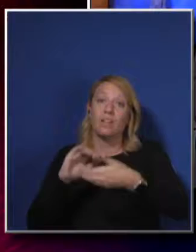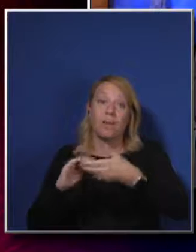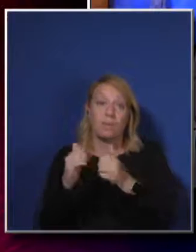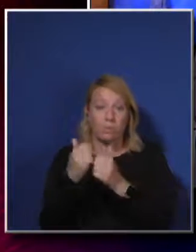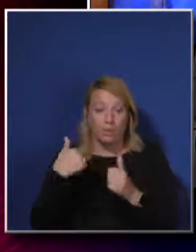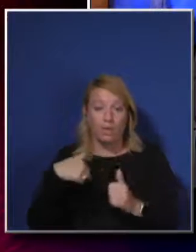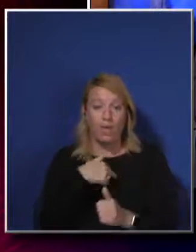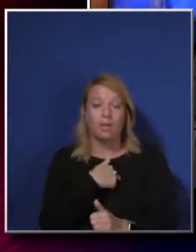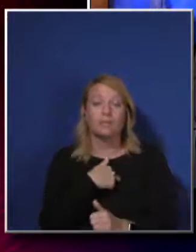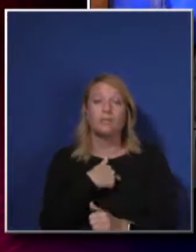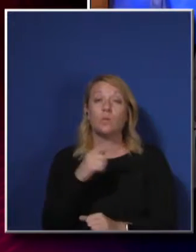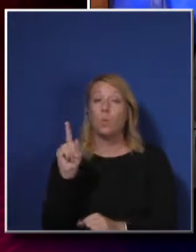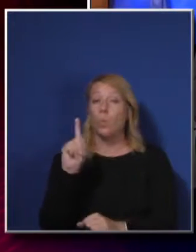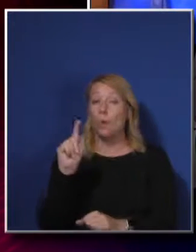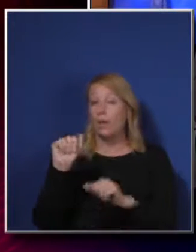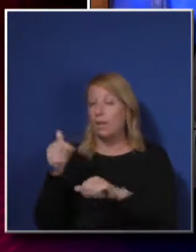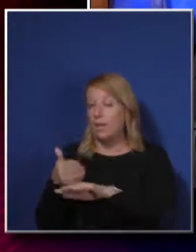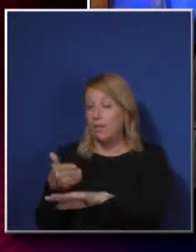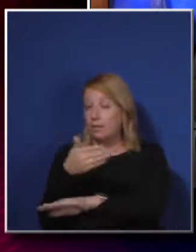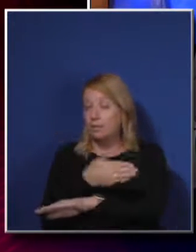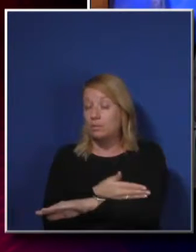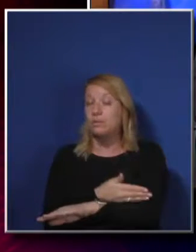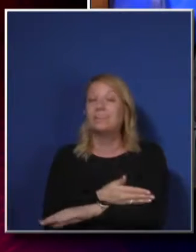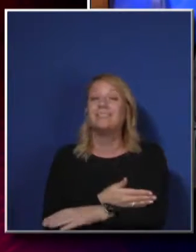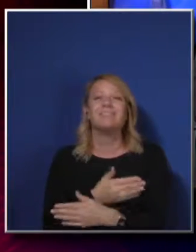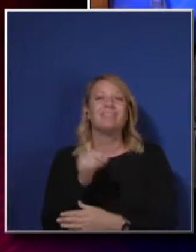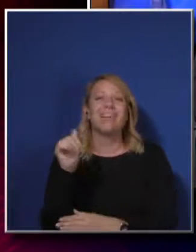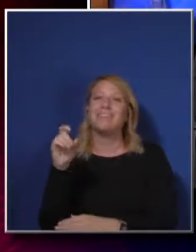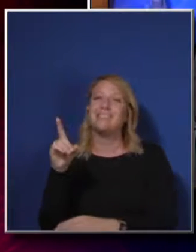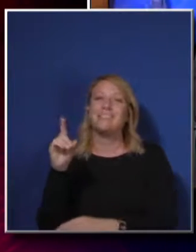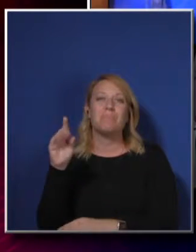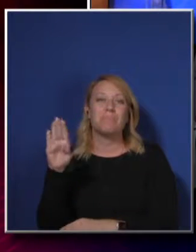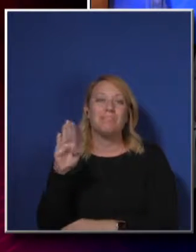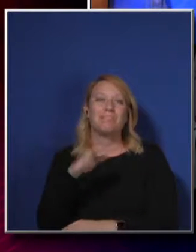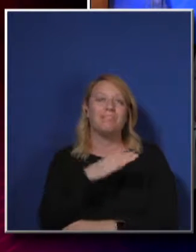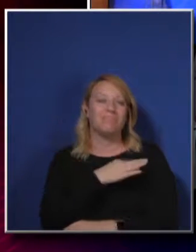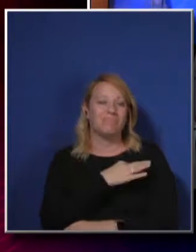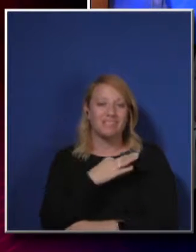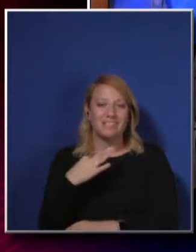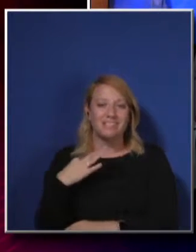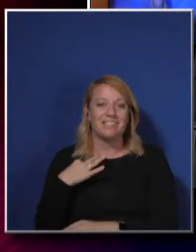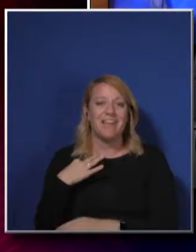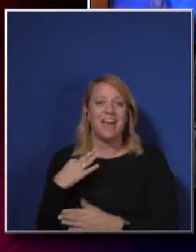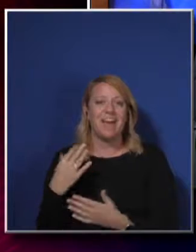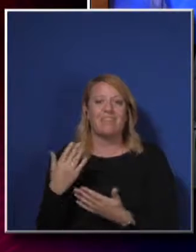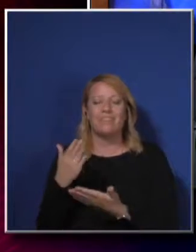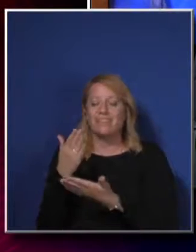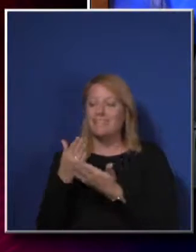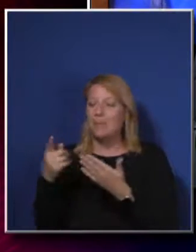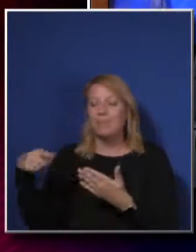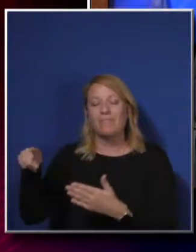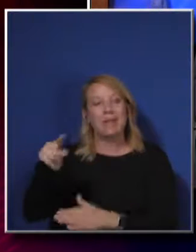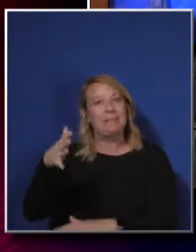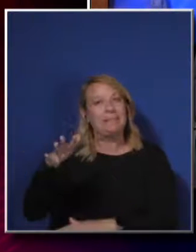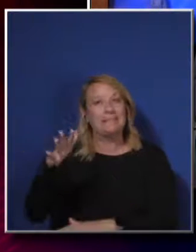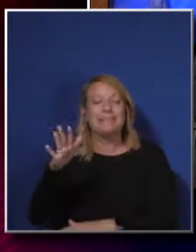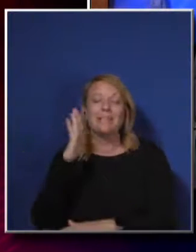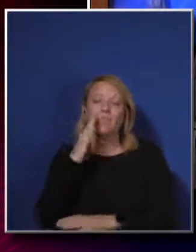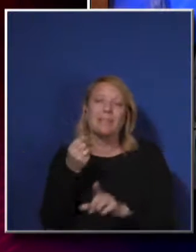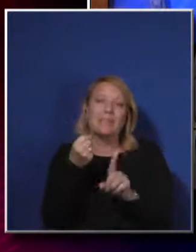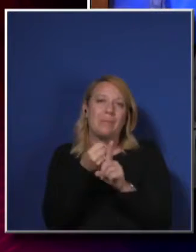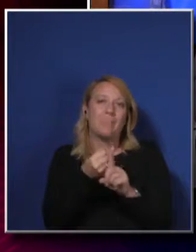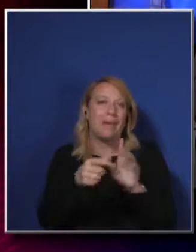grow. The lack of adequate staff from ASDB has negatively impacted some students and staff at